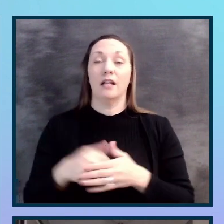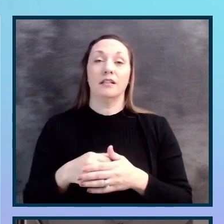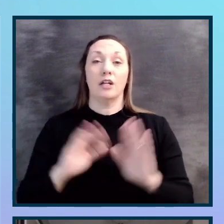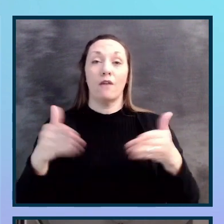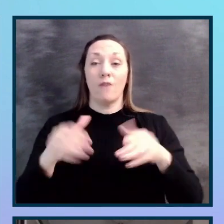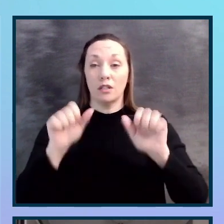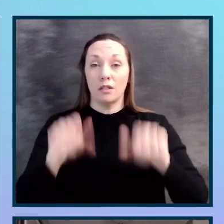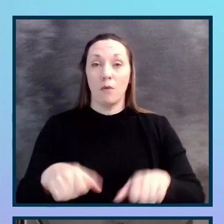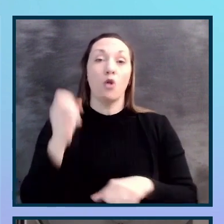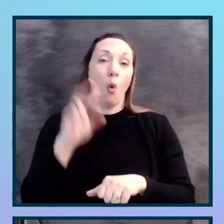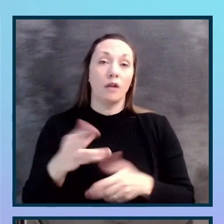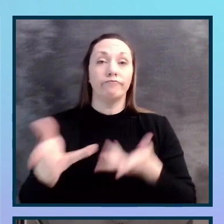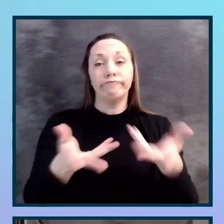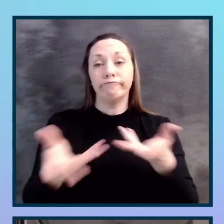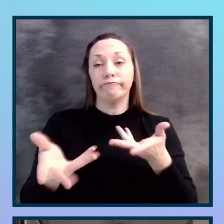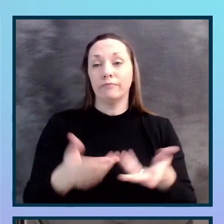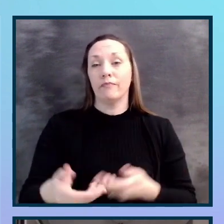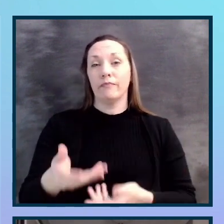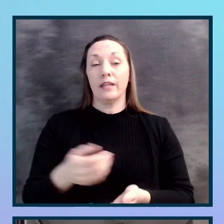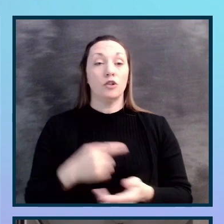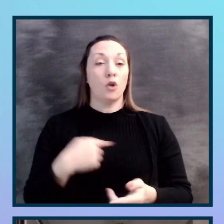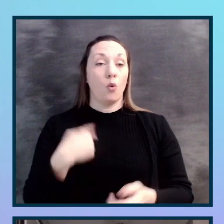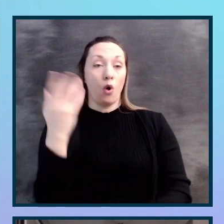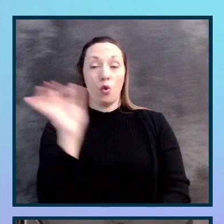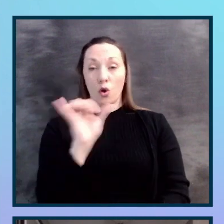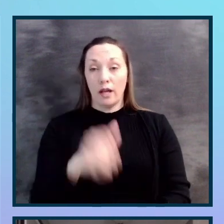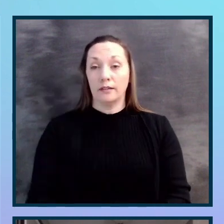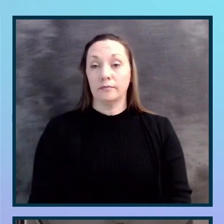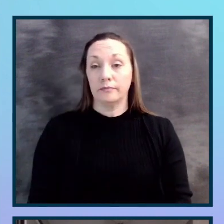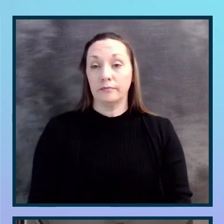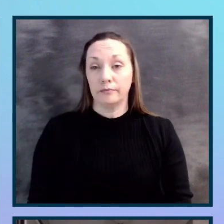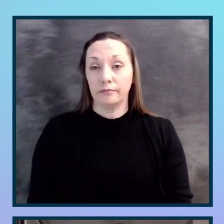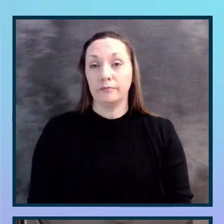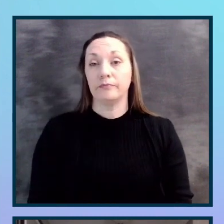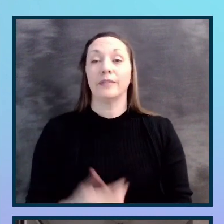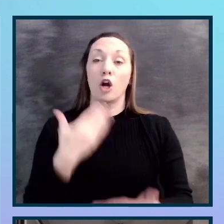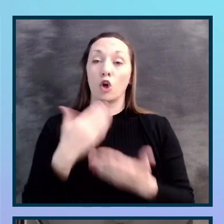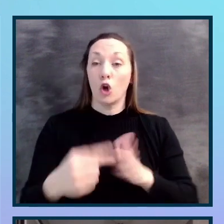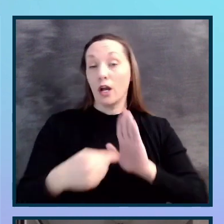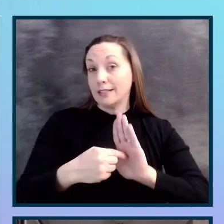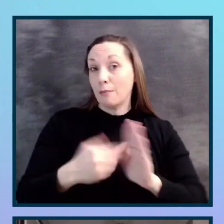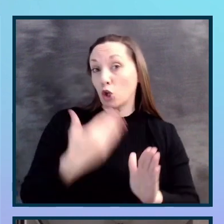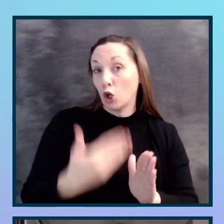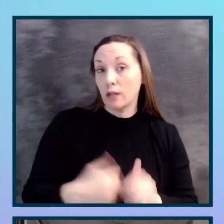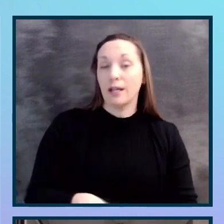or interactive. So what does that look like? The good example is a button element who